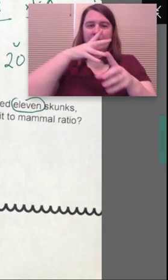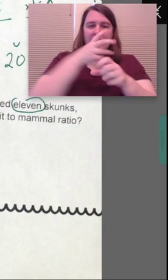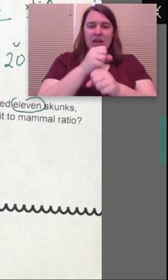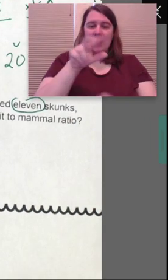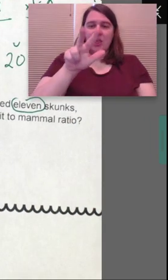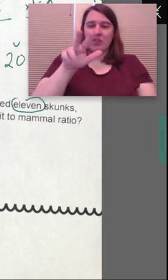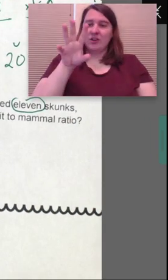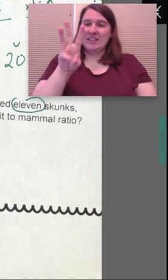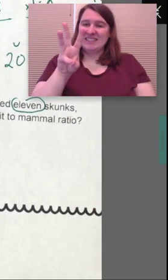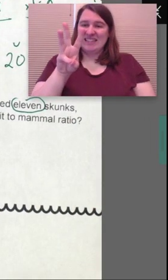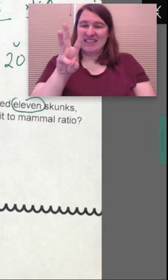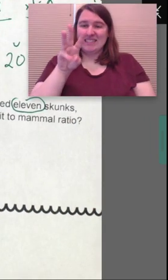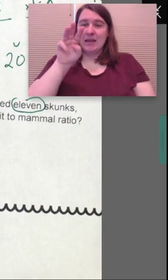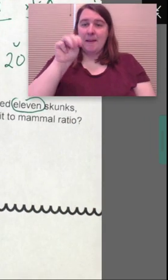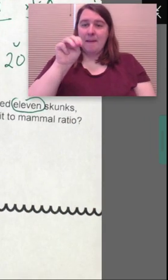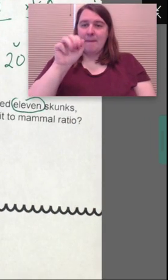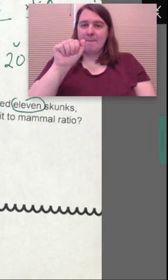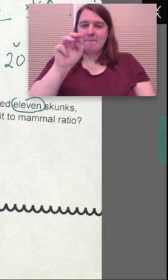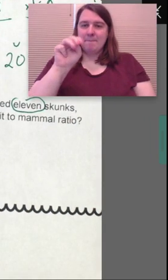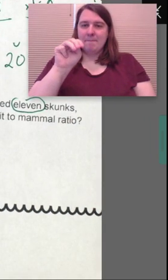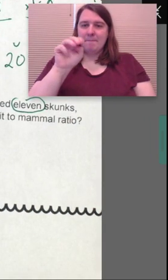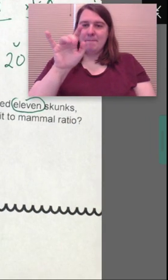And we get 36